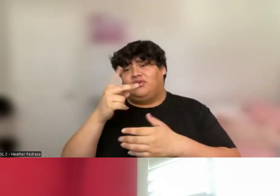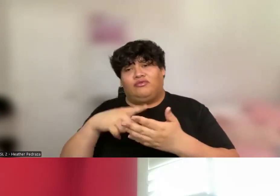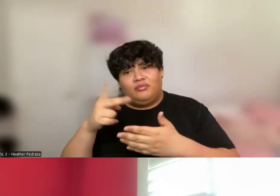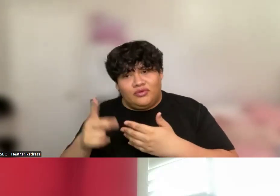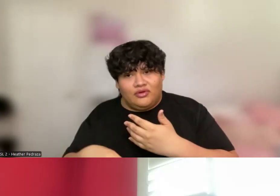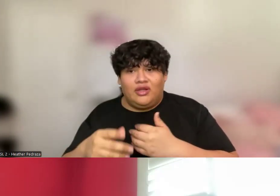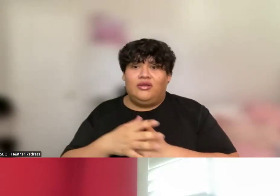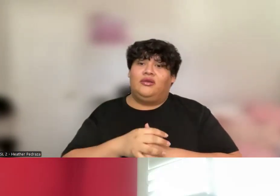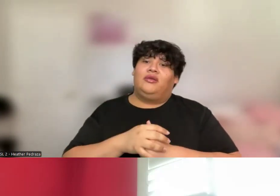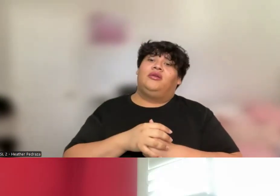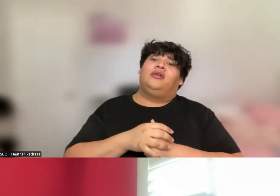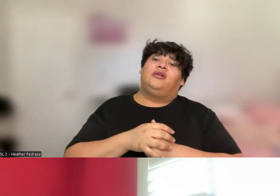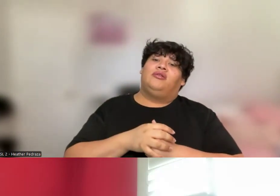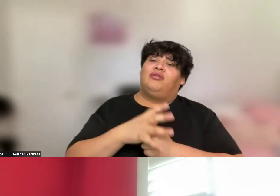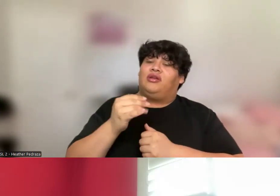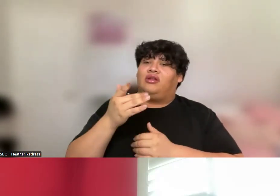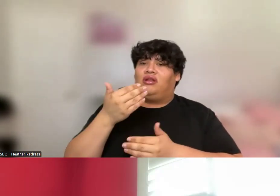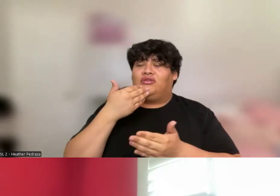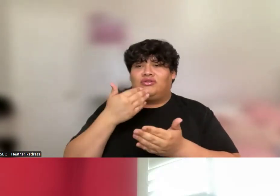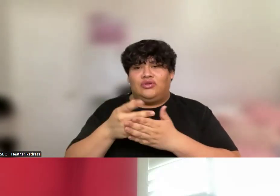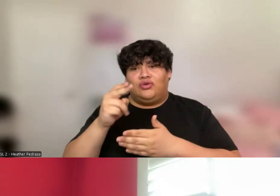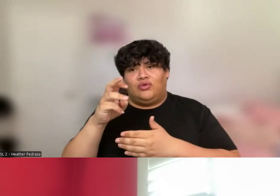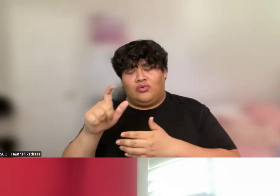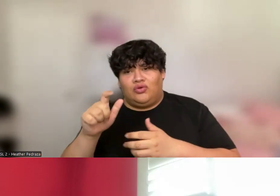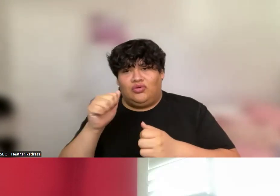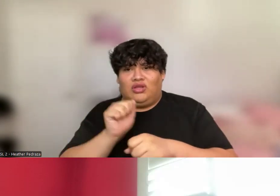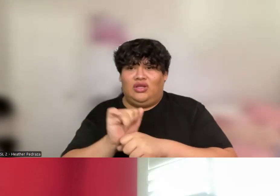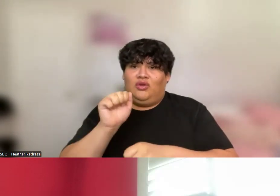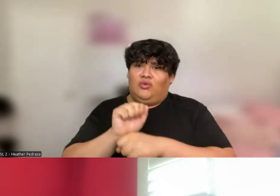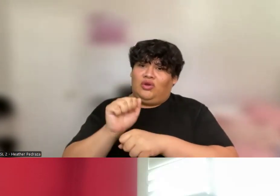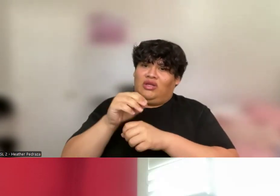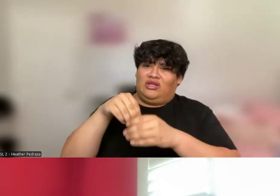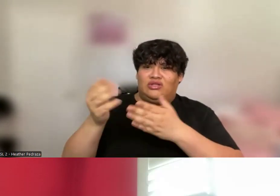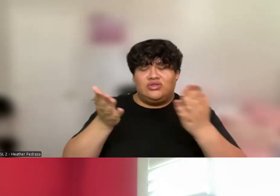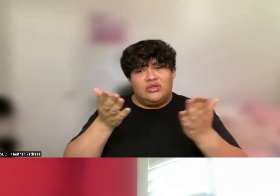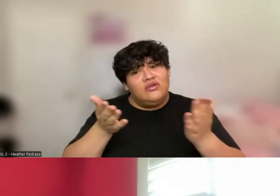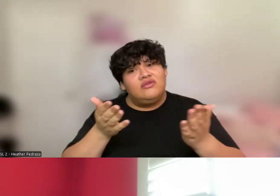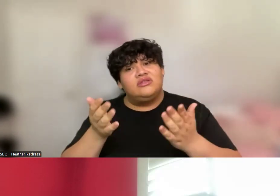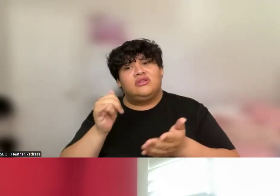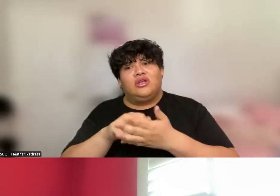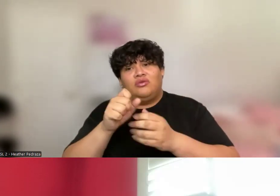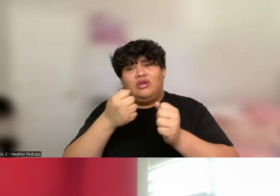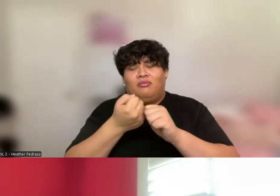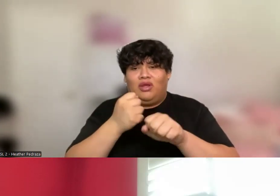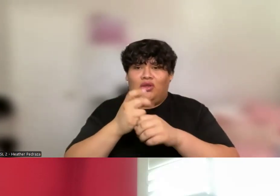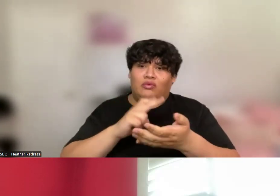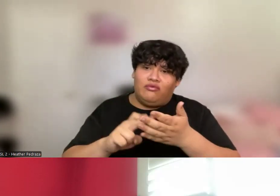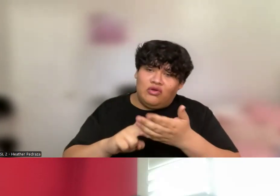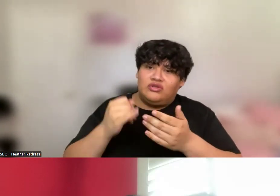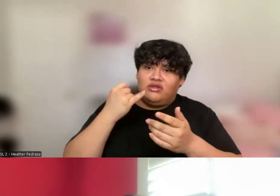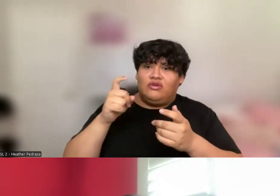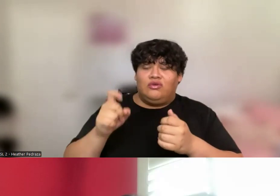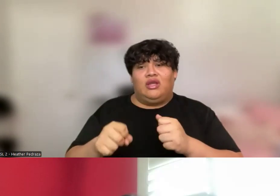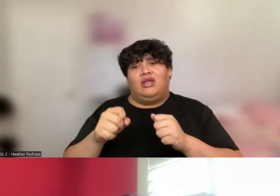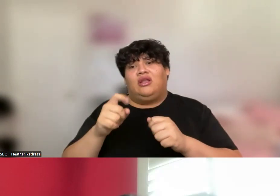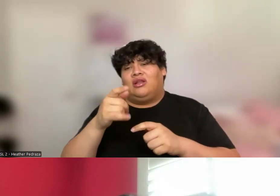also, it's kind of a dual role from what I saw, where you provide the services and you can make referrals as necessary. But it's also, like you said,